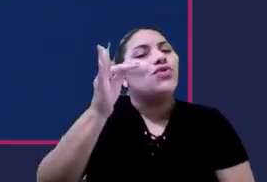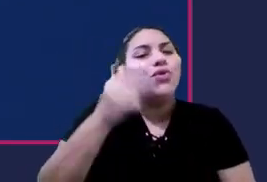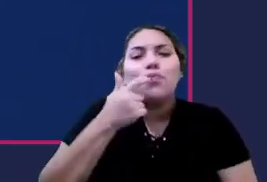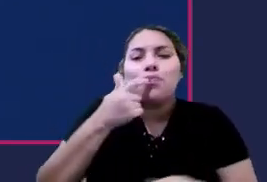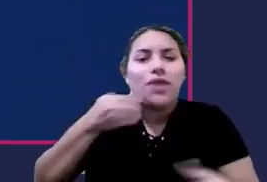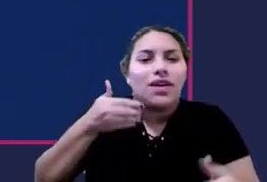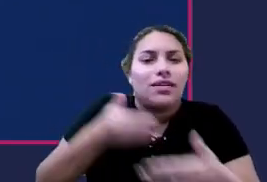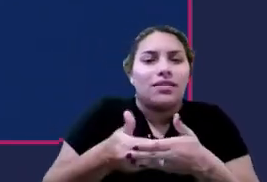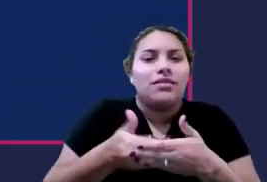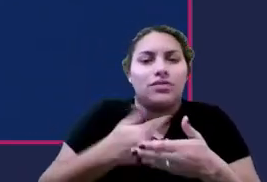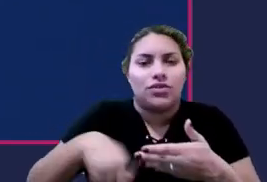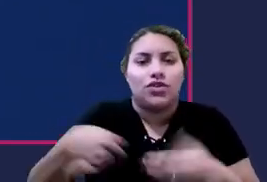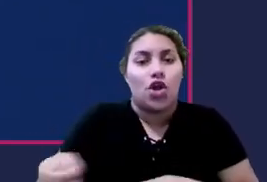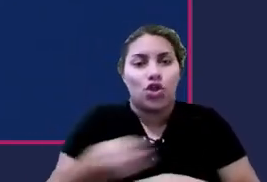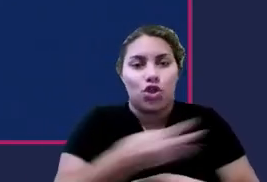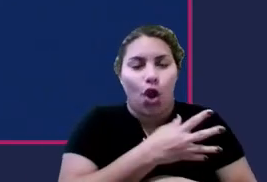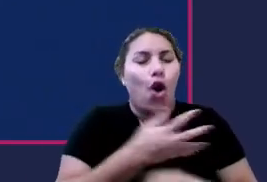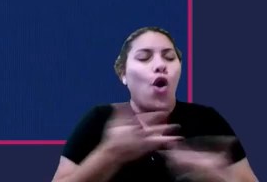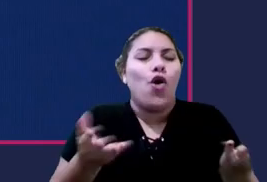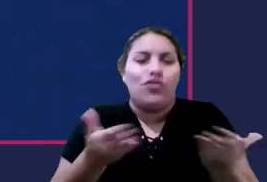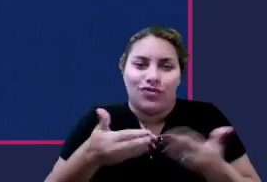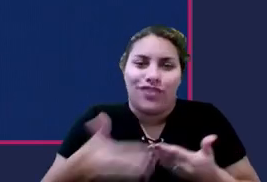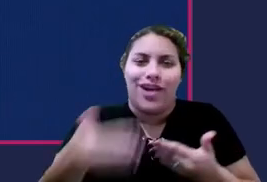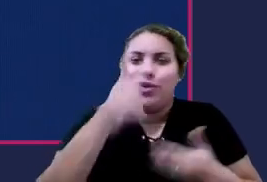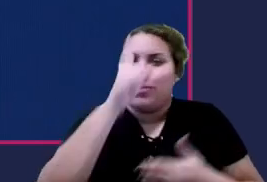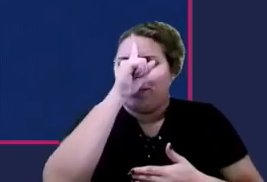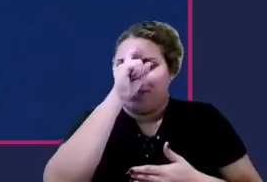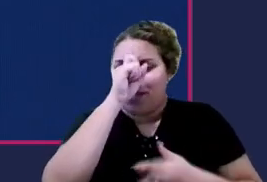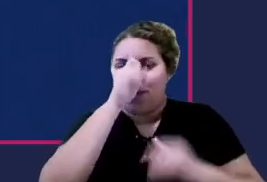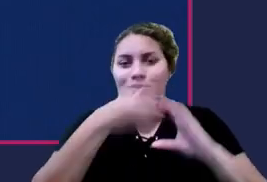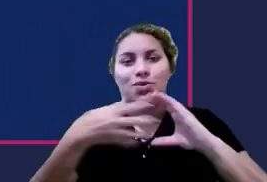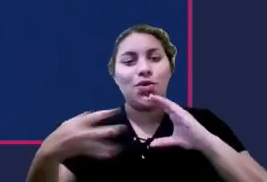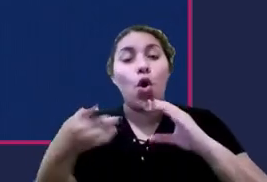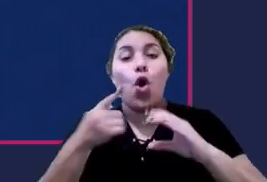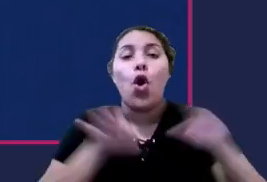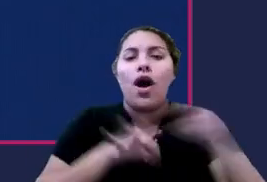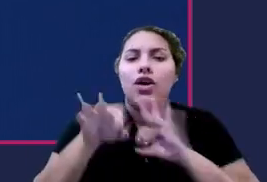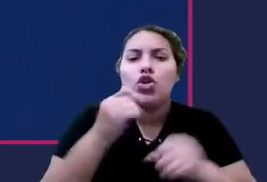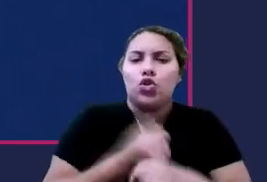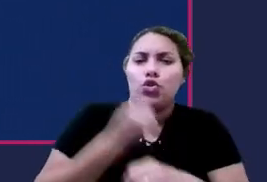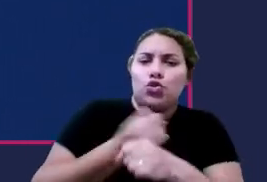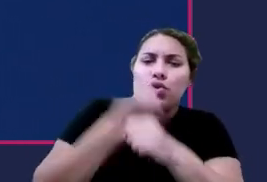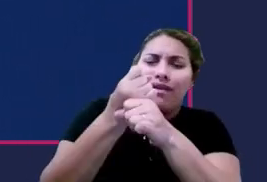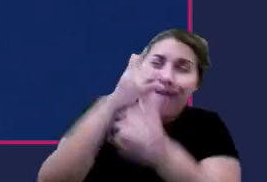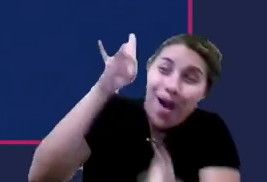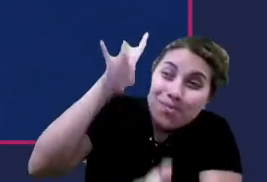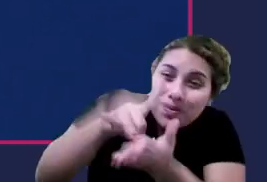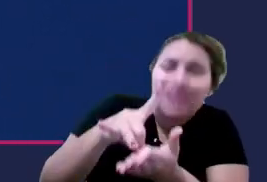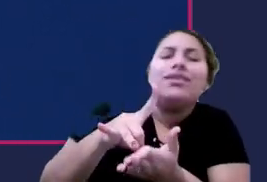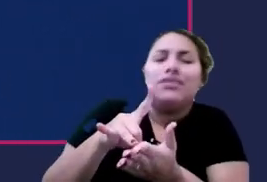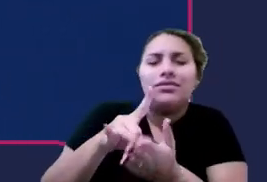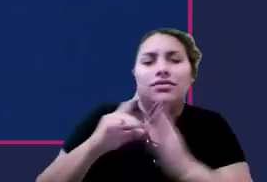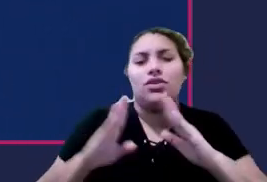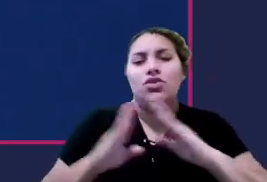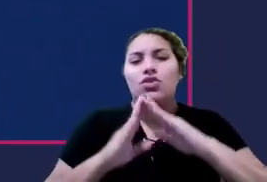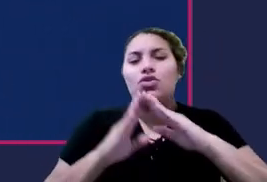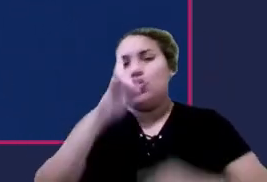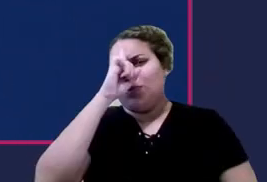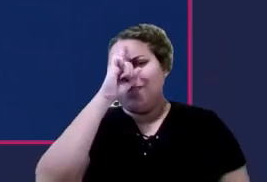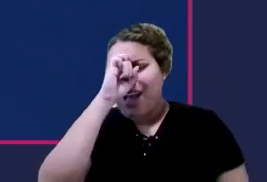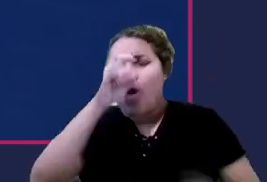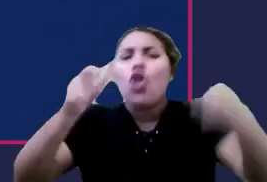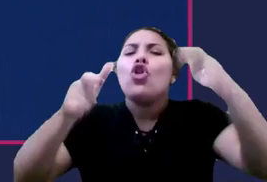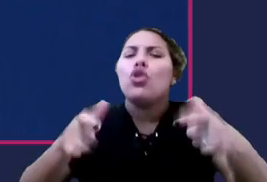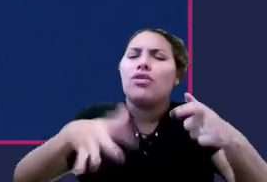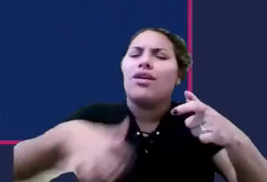soon we'll be able to launch this milestone to build this hospital that it's gonna change